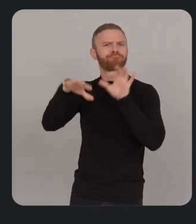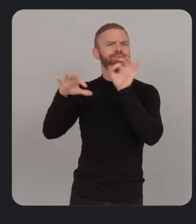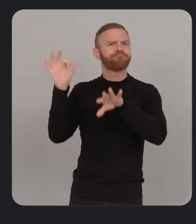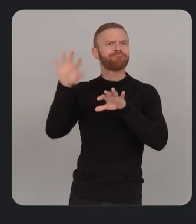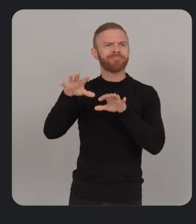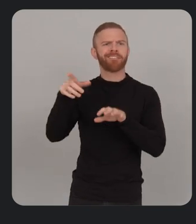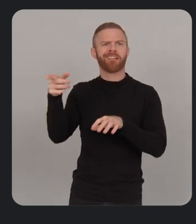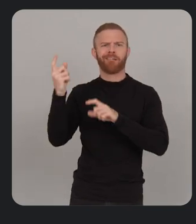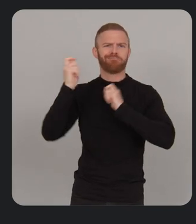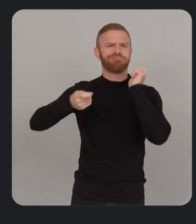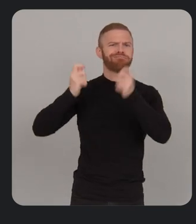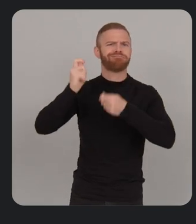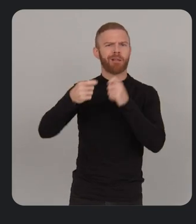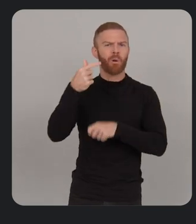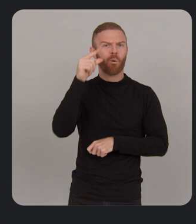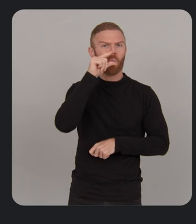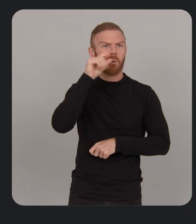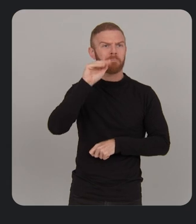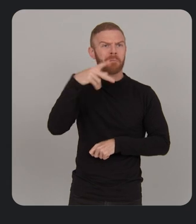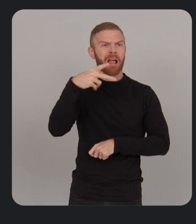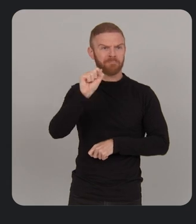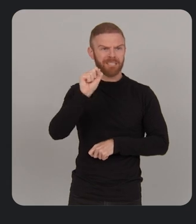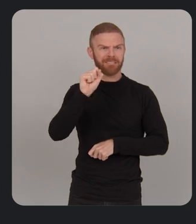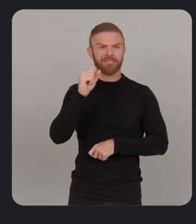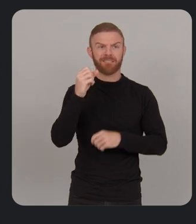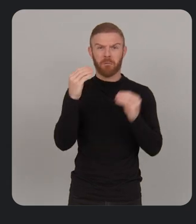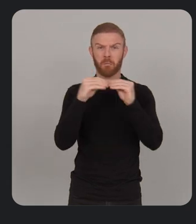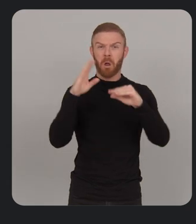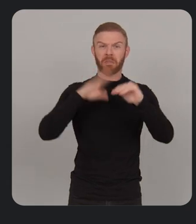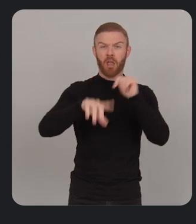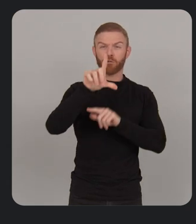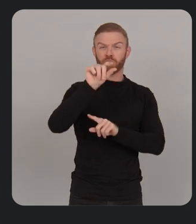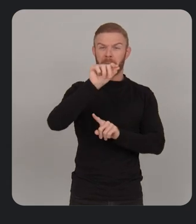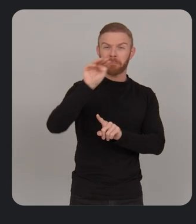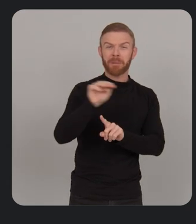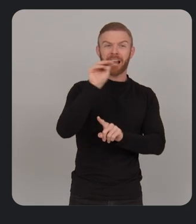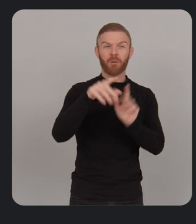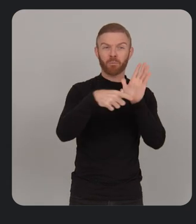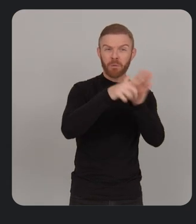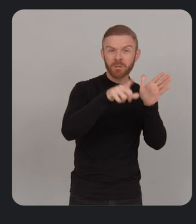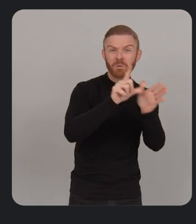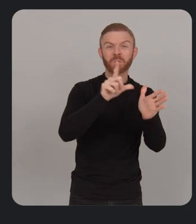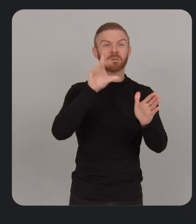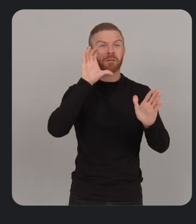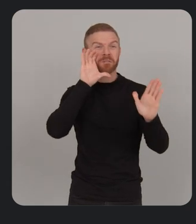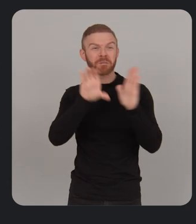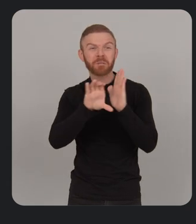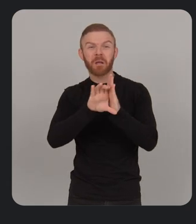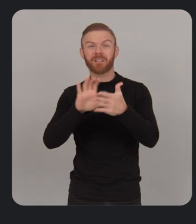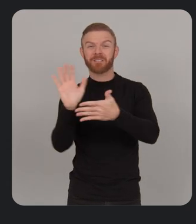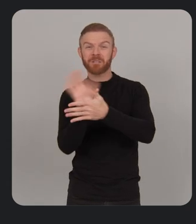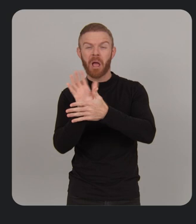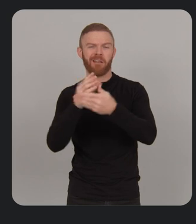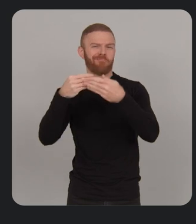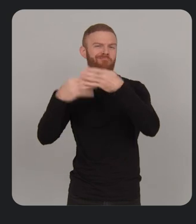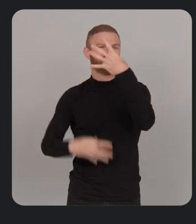who every day contribute to Google Maps with more than 20 million reviews, photos, and more.